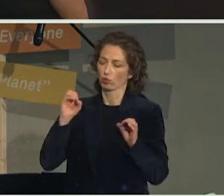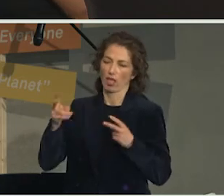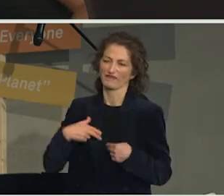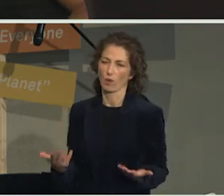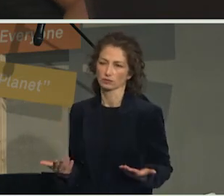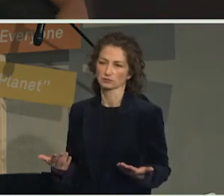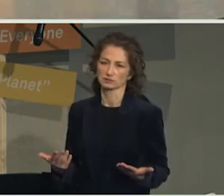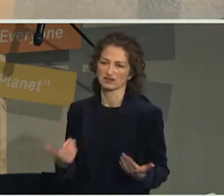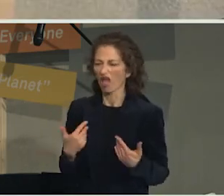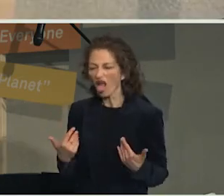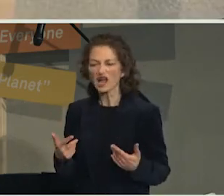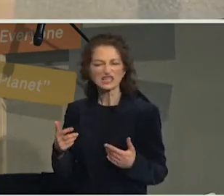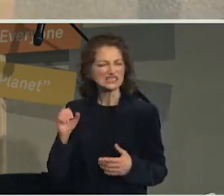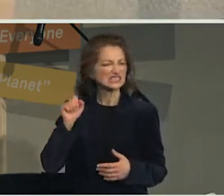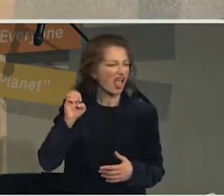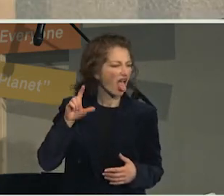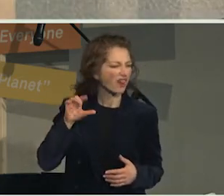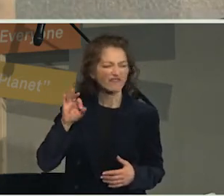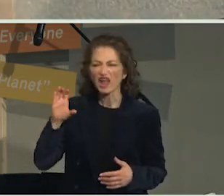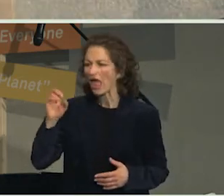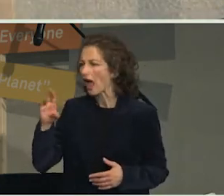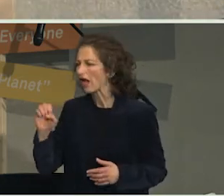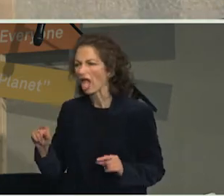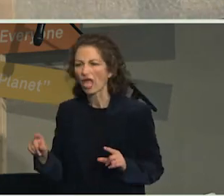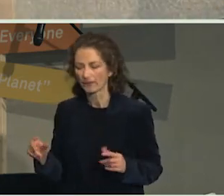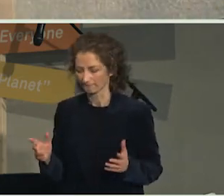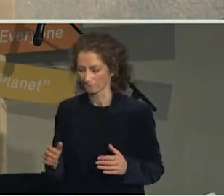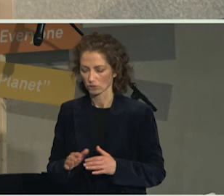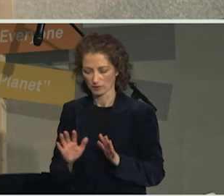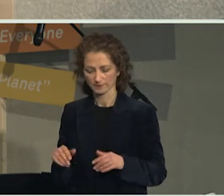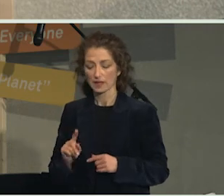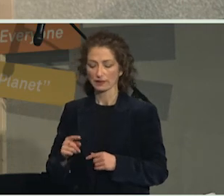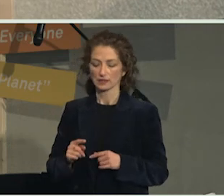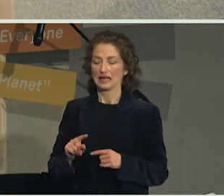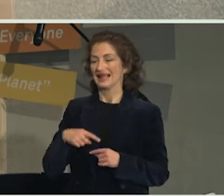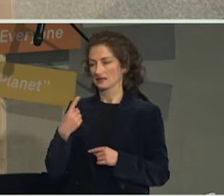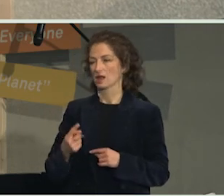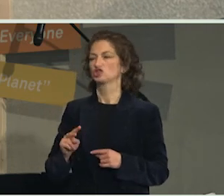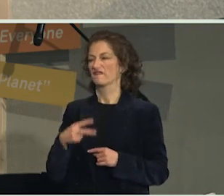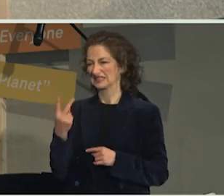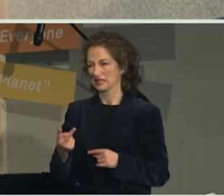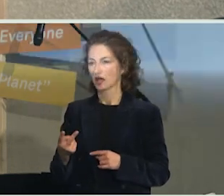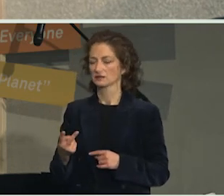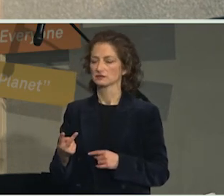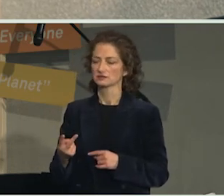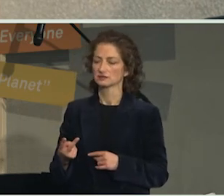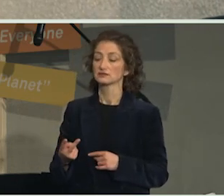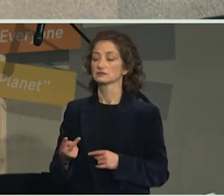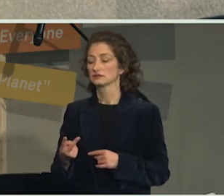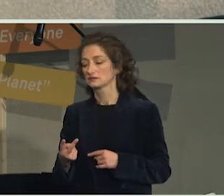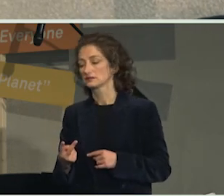what's that? what are you talking about? And then the second year, I was like, okay, that's kind of